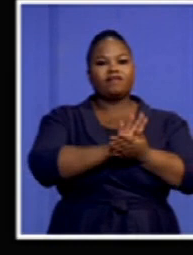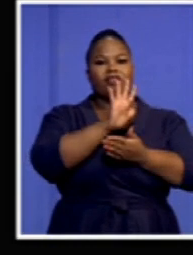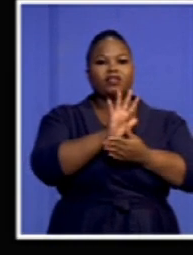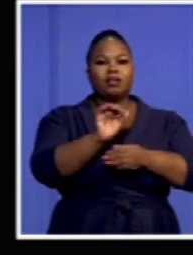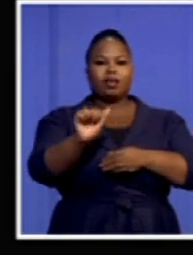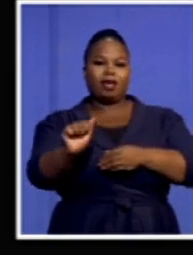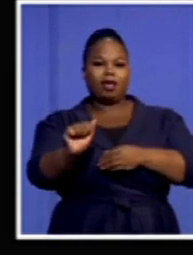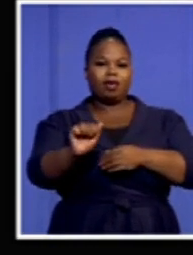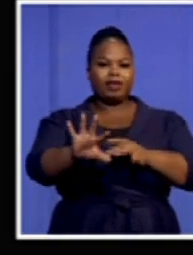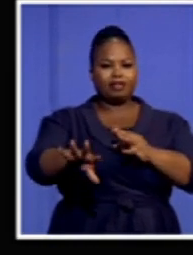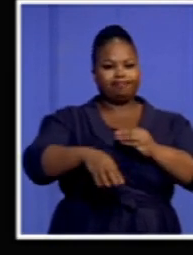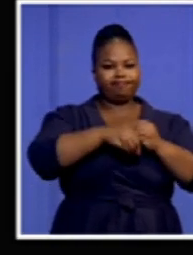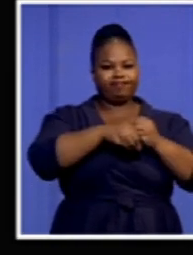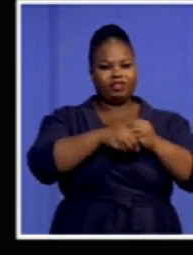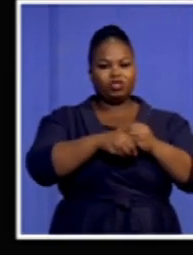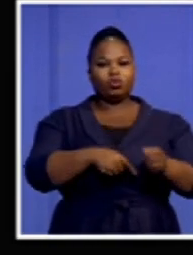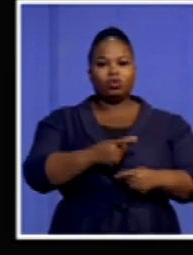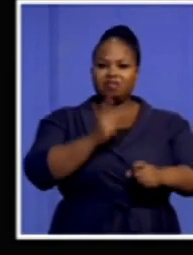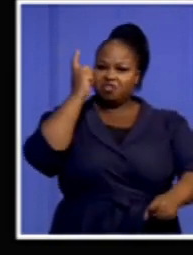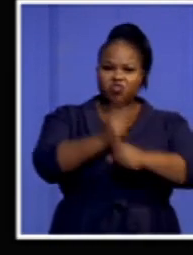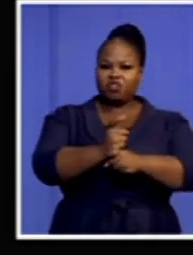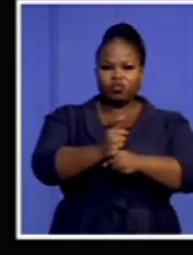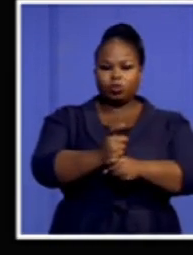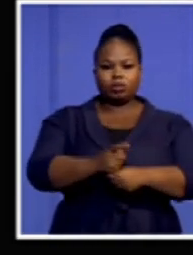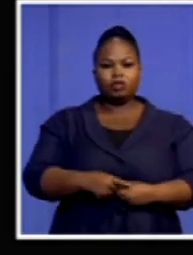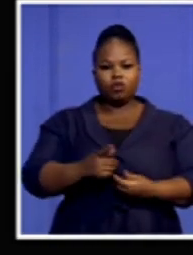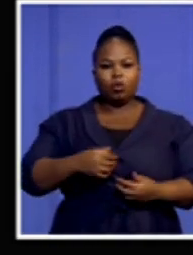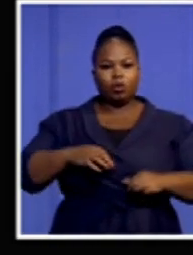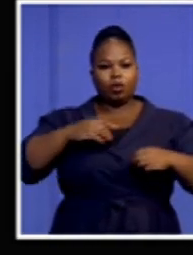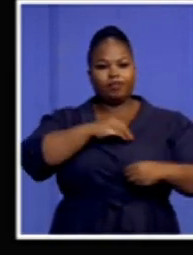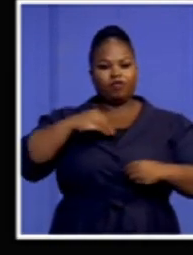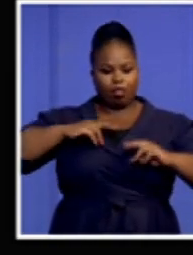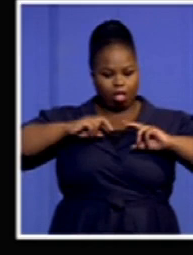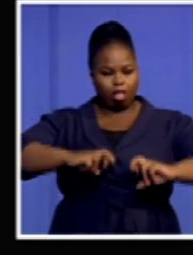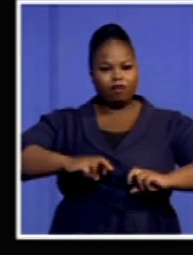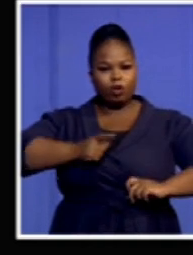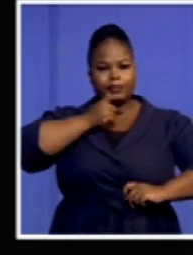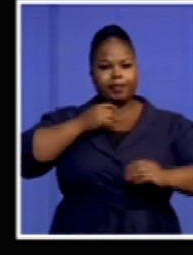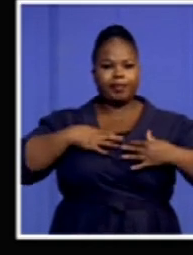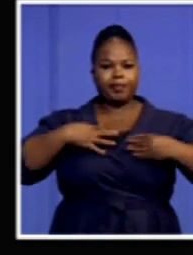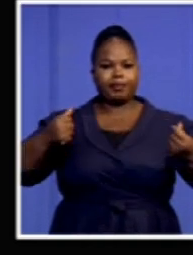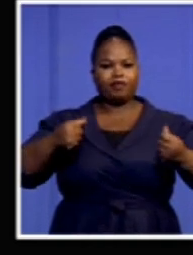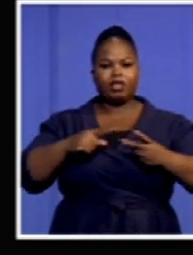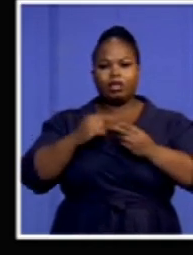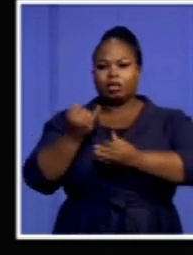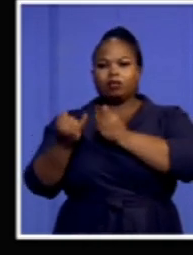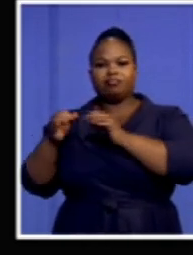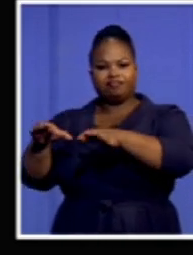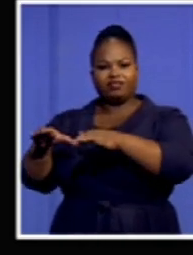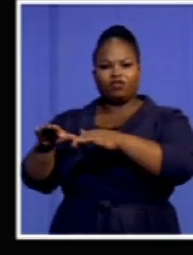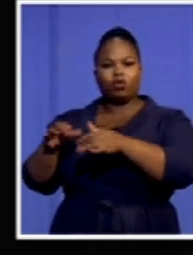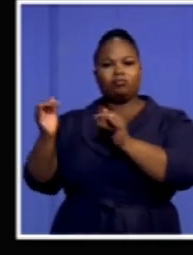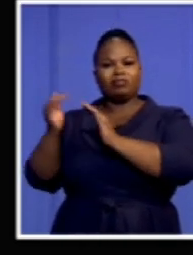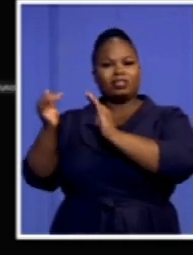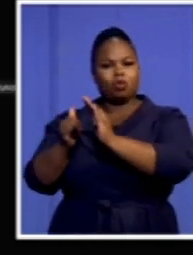for medical examination, treatment, prophylaxis, and isolation and quarantine. These regulations provide